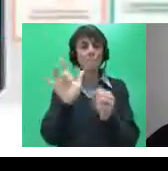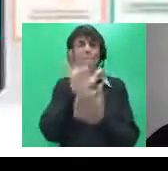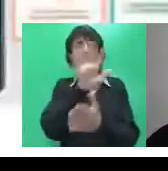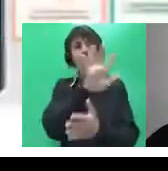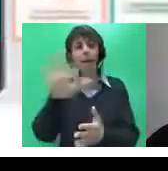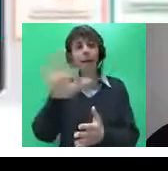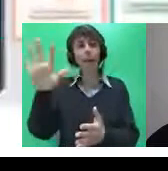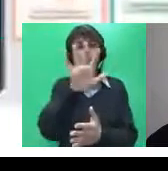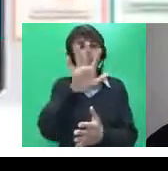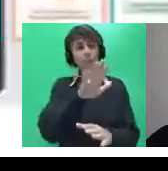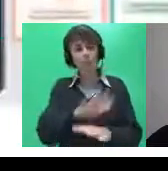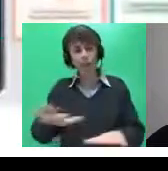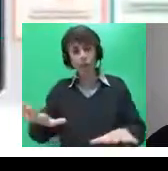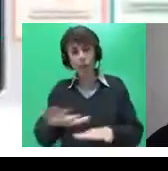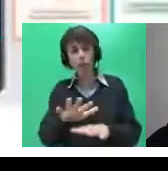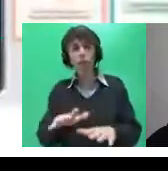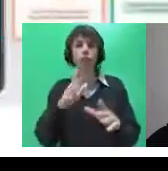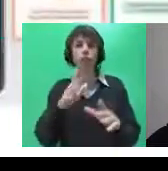well.